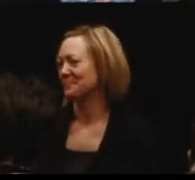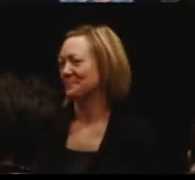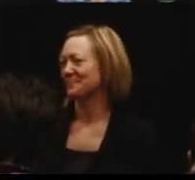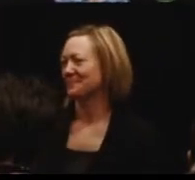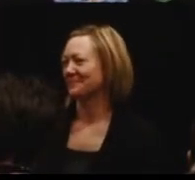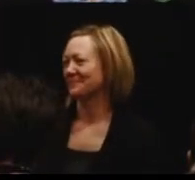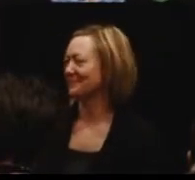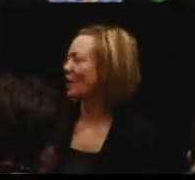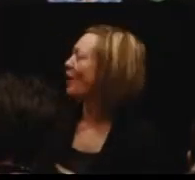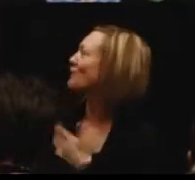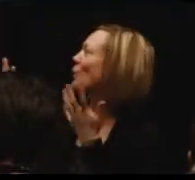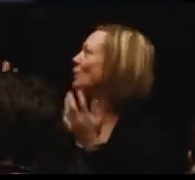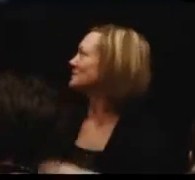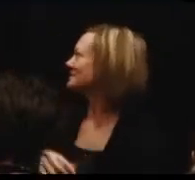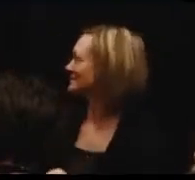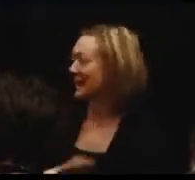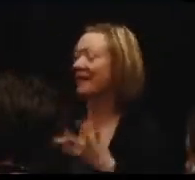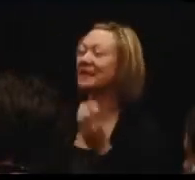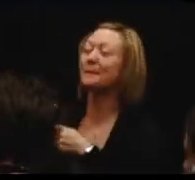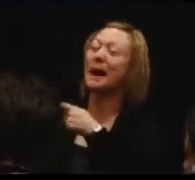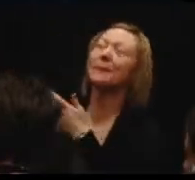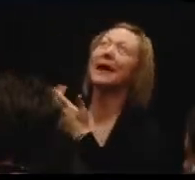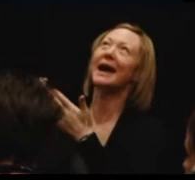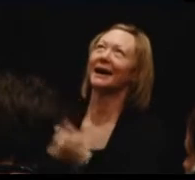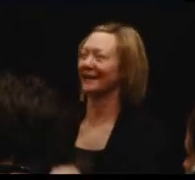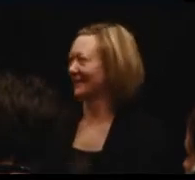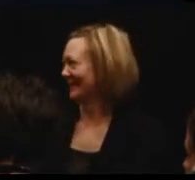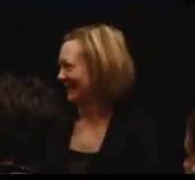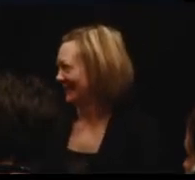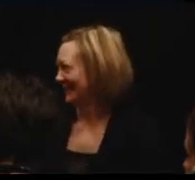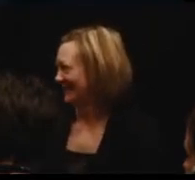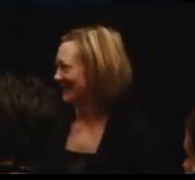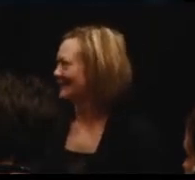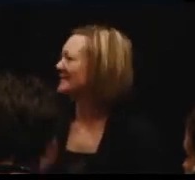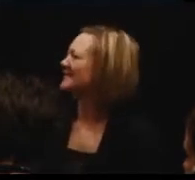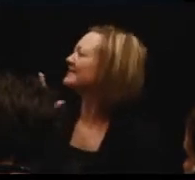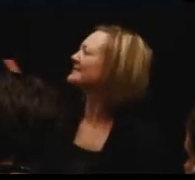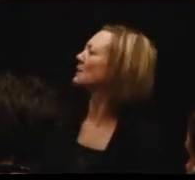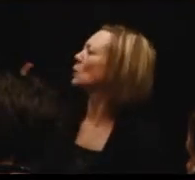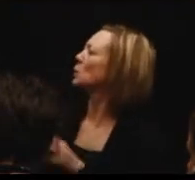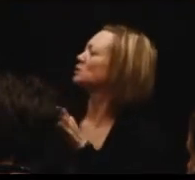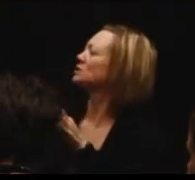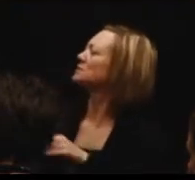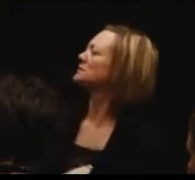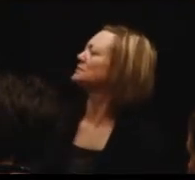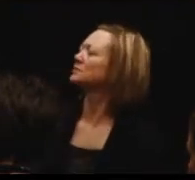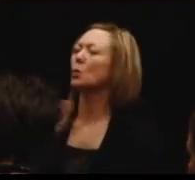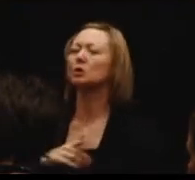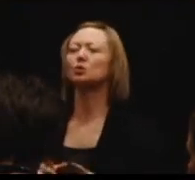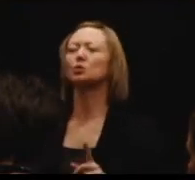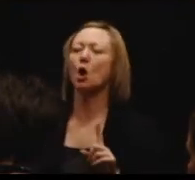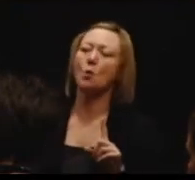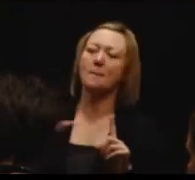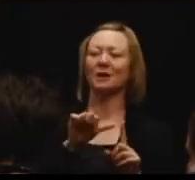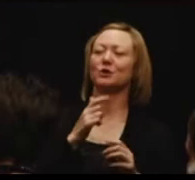It's all becoming clear. And sorry, I didn't see you over there, so let's quickly hear from you as well. I just want to go back to the future a little bit. I am a product